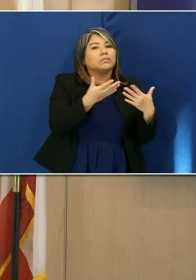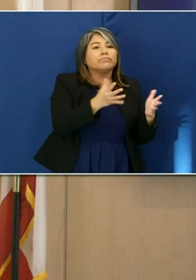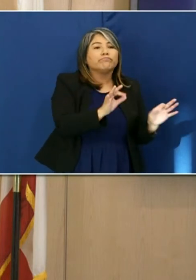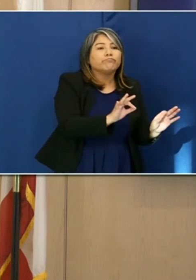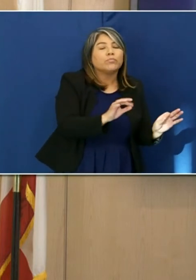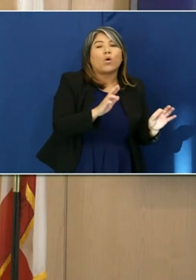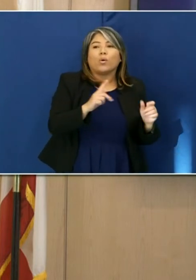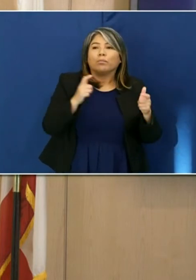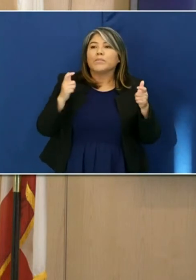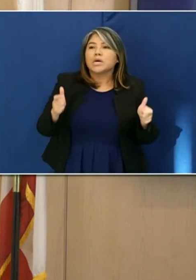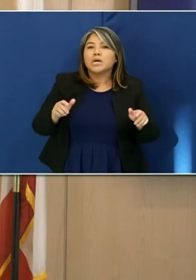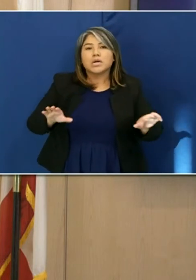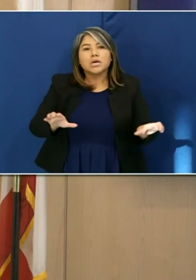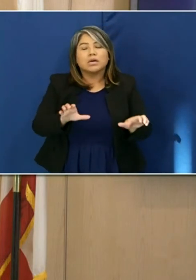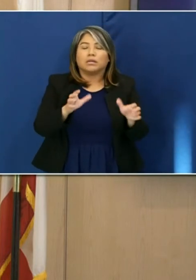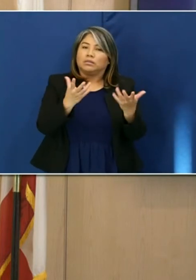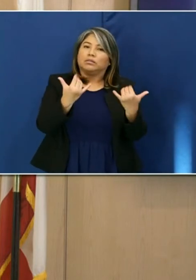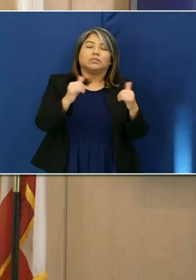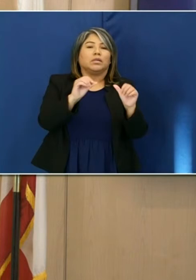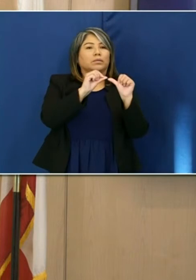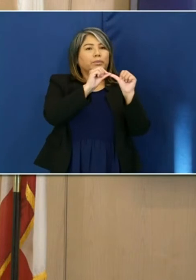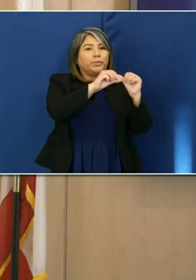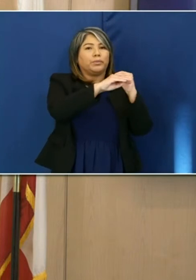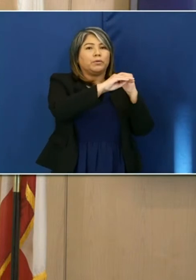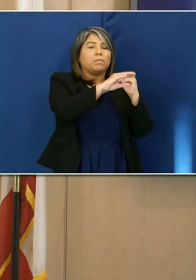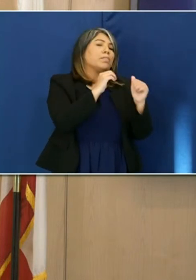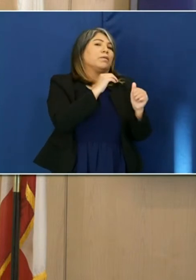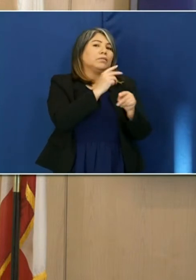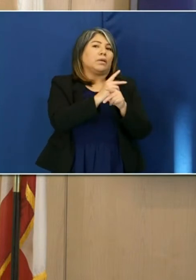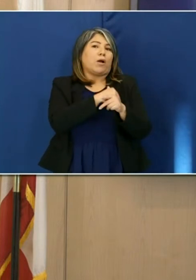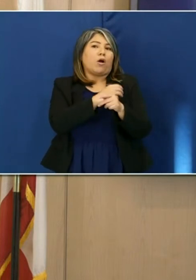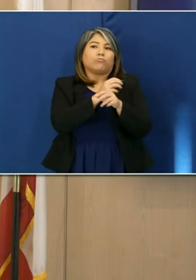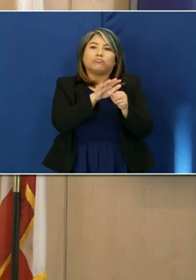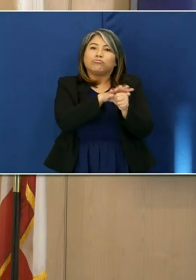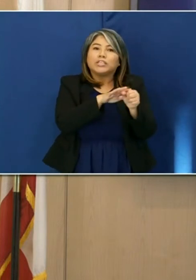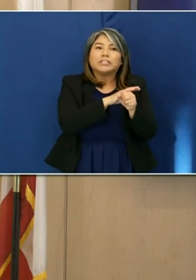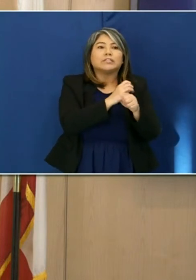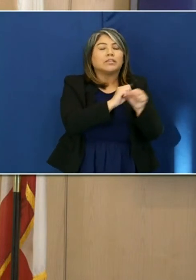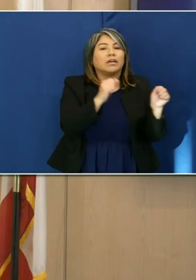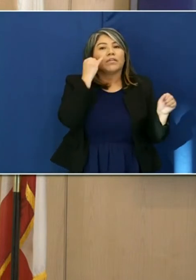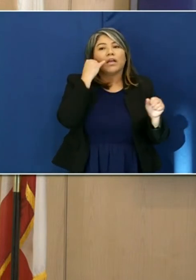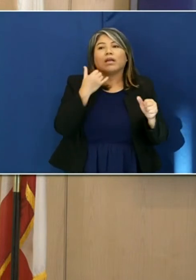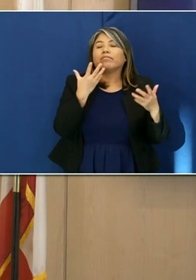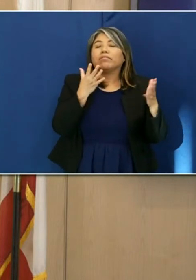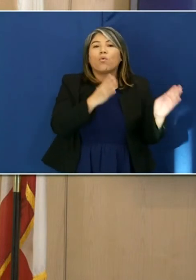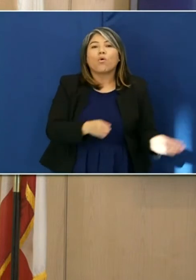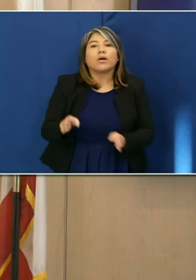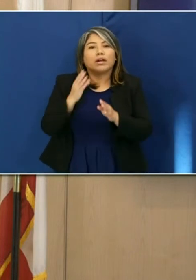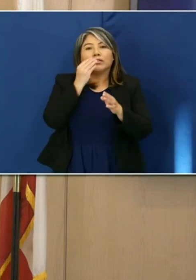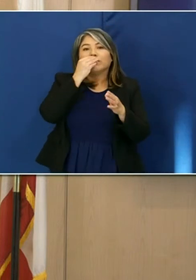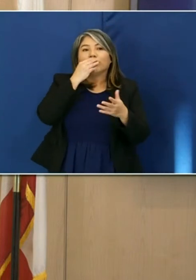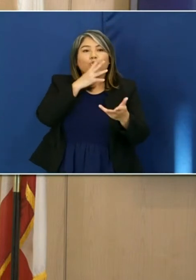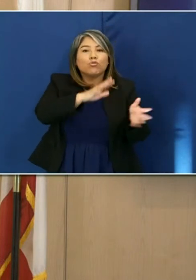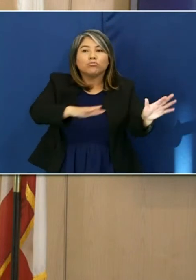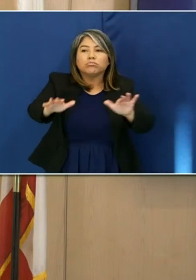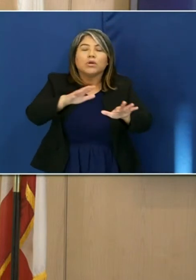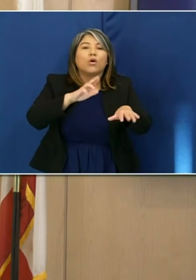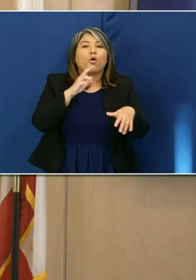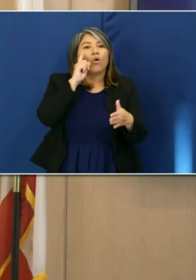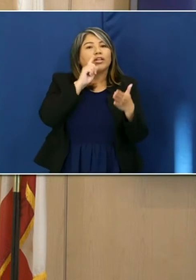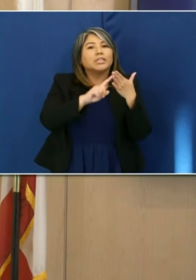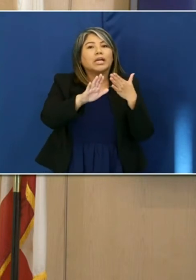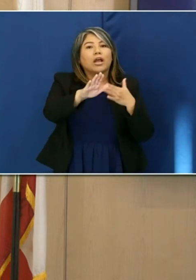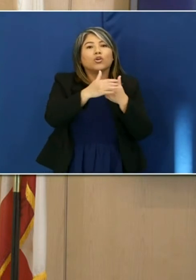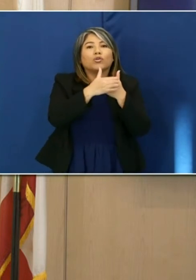small, have worked to keep our region safe. Whether it's organizing food drives or simply checking in on an elderly